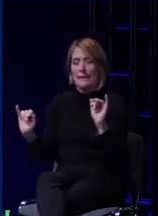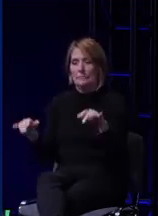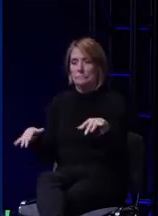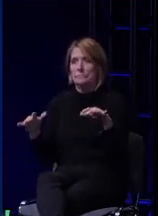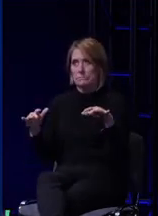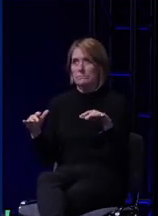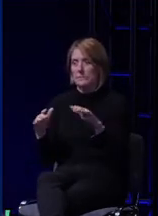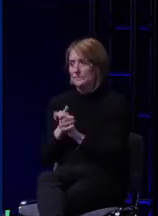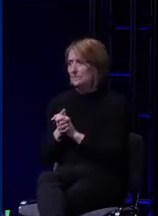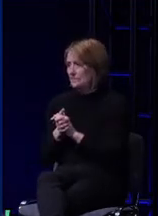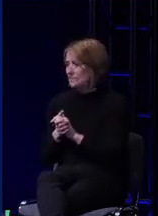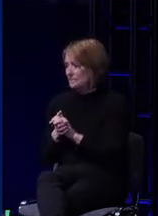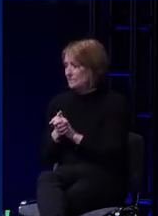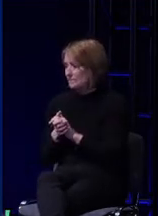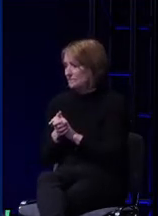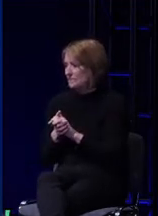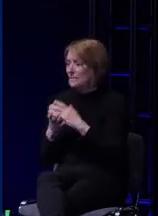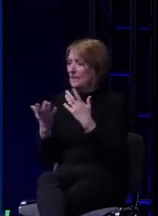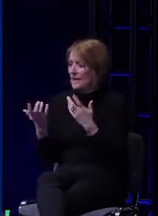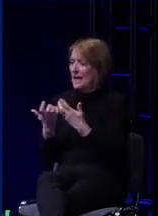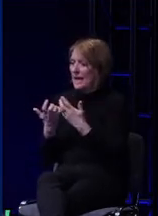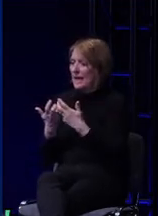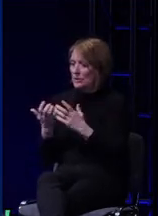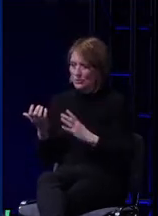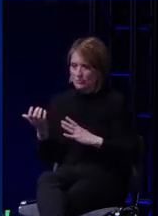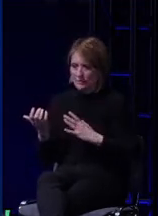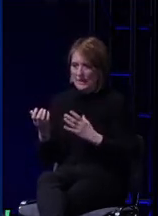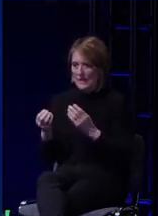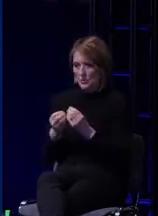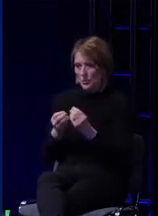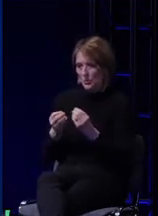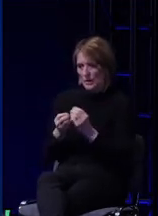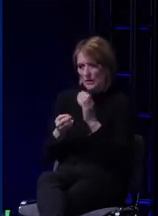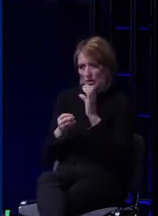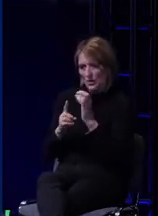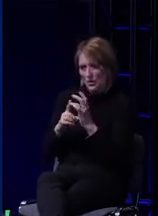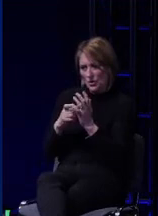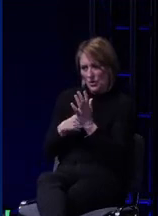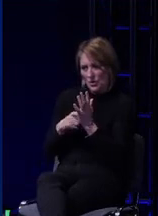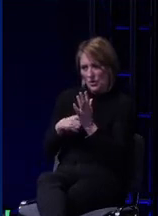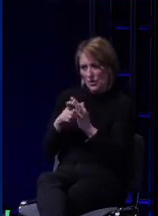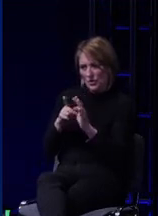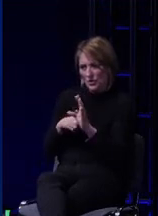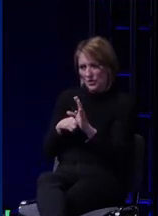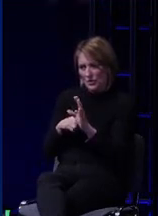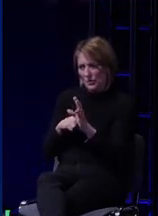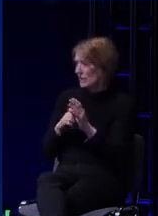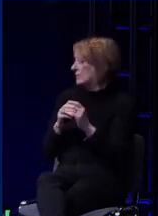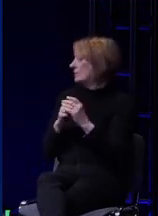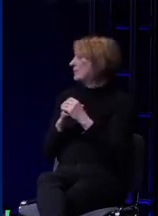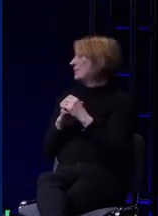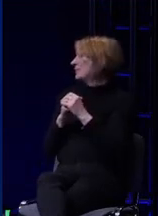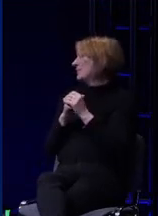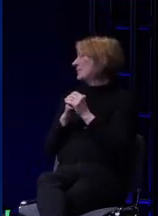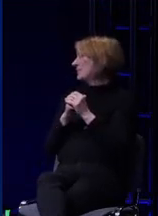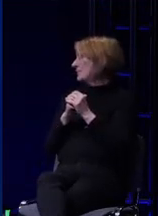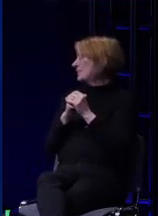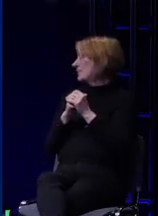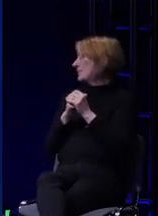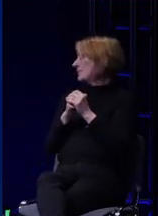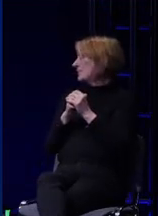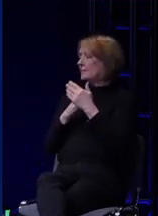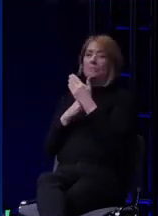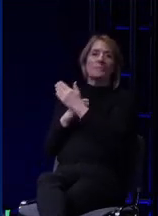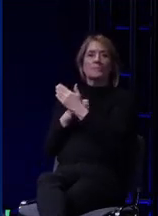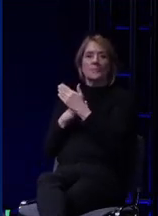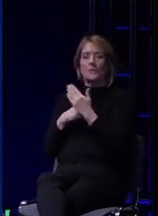Well, Ben, speaking of, how did you prepare with Coralie, is it Fargate? How do you pronounce her last name? Farja. I knew I'd do that wrong.